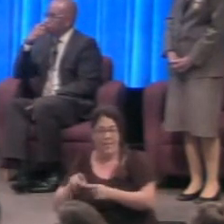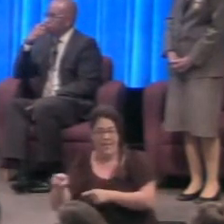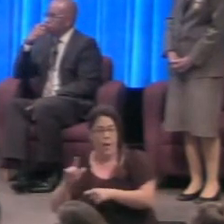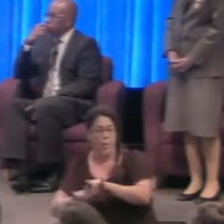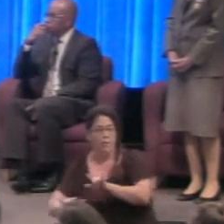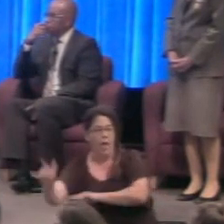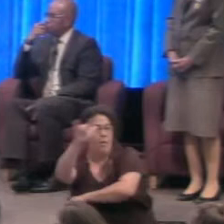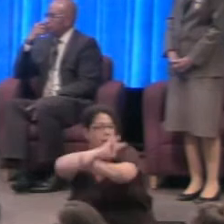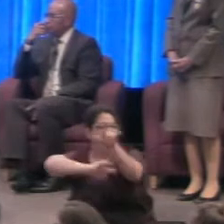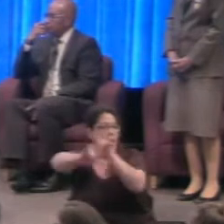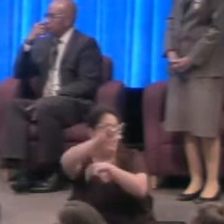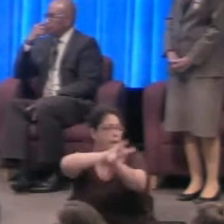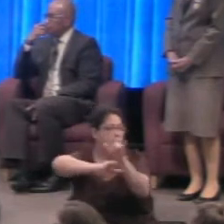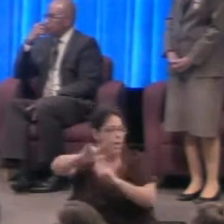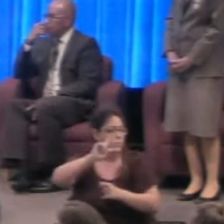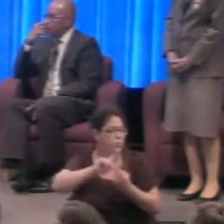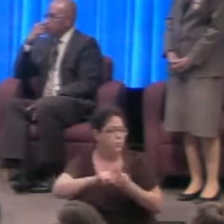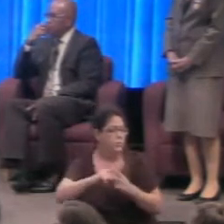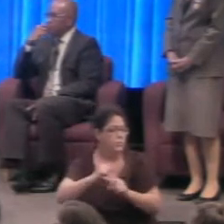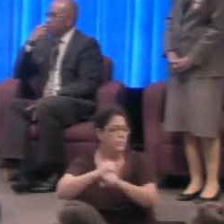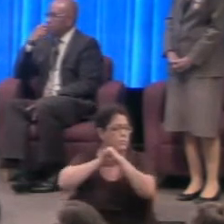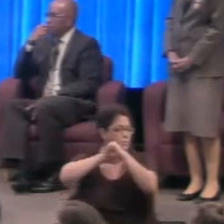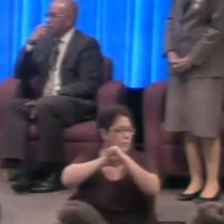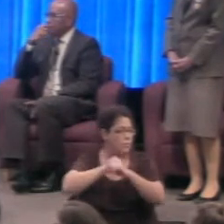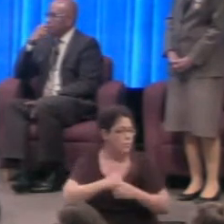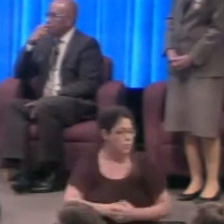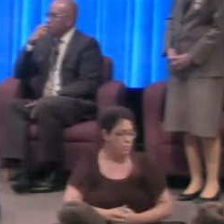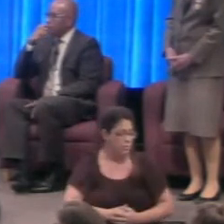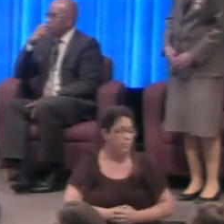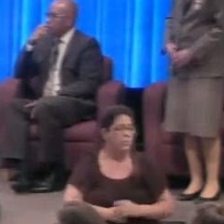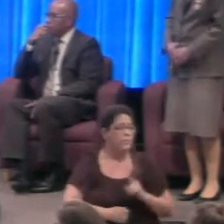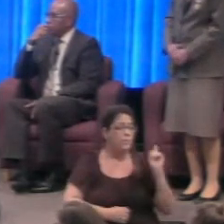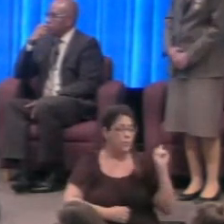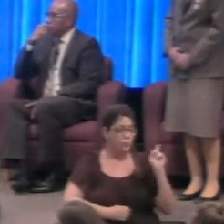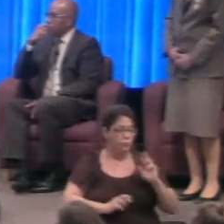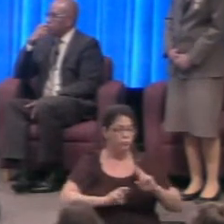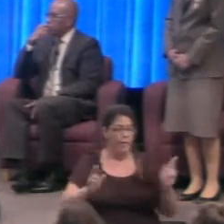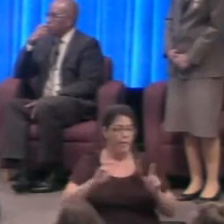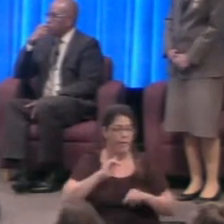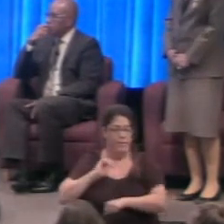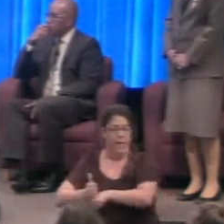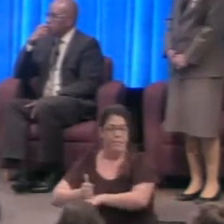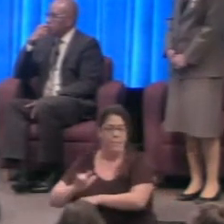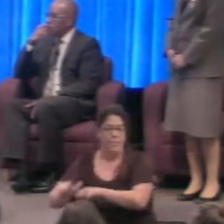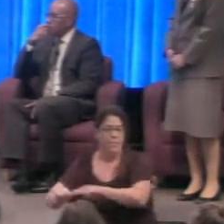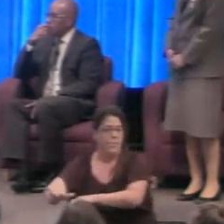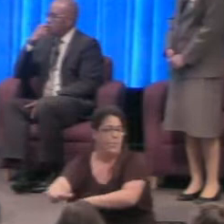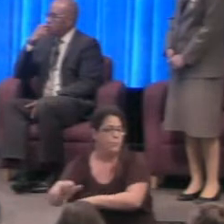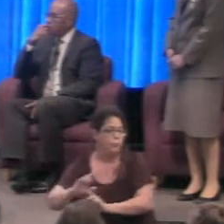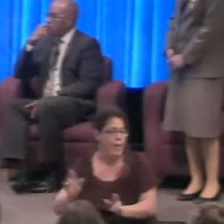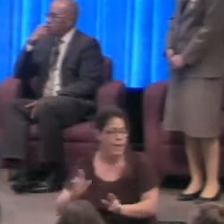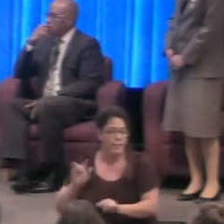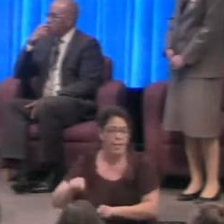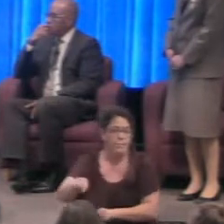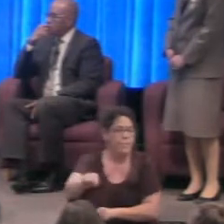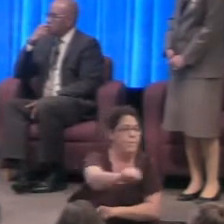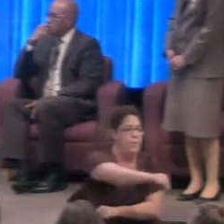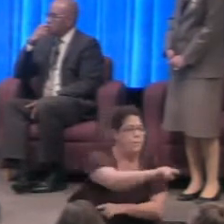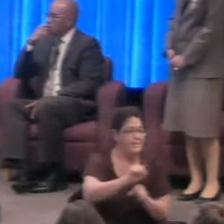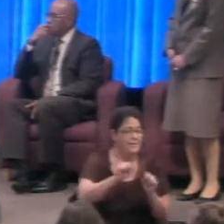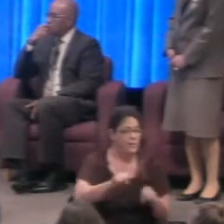places. That's very powerful, and Janet has done a tremendous job making those systems